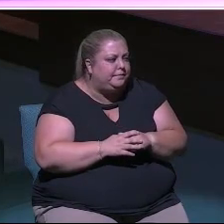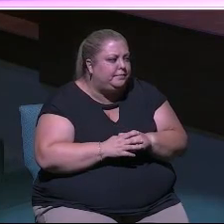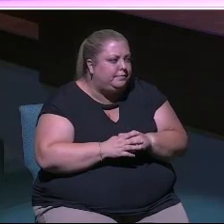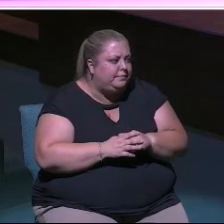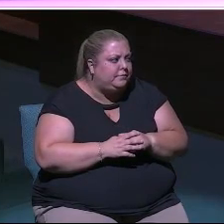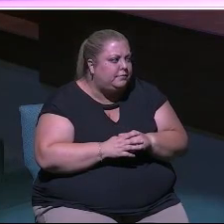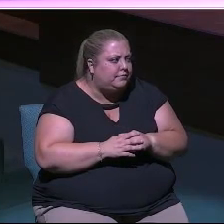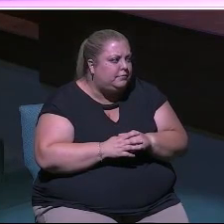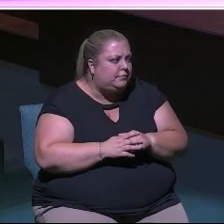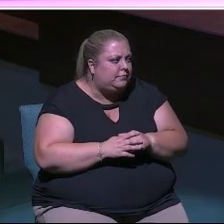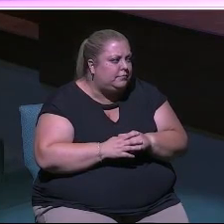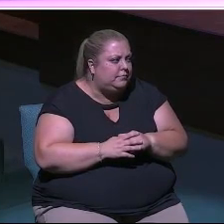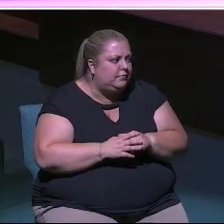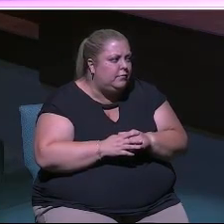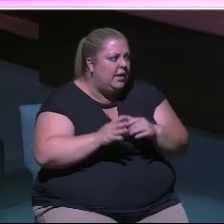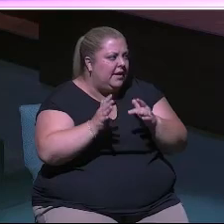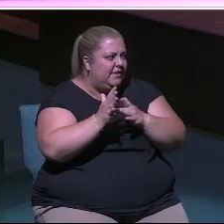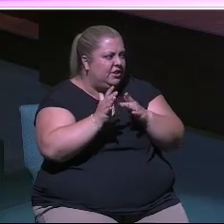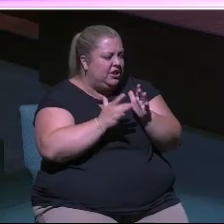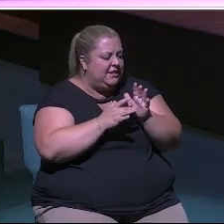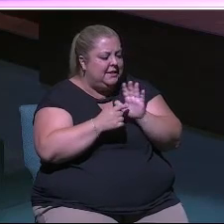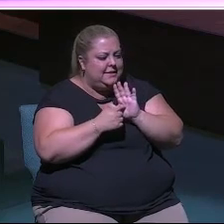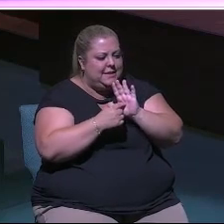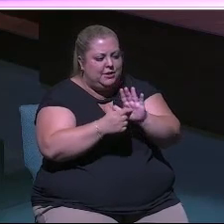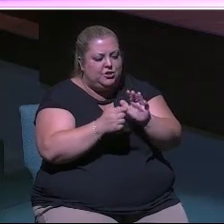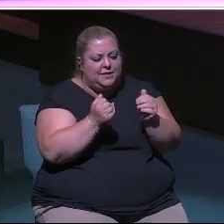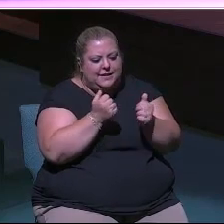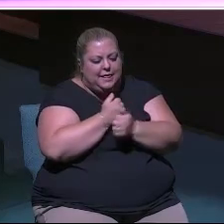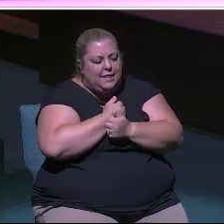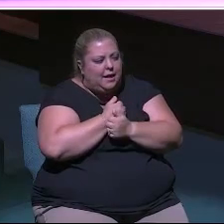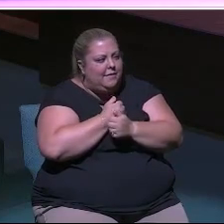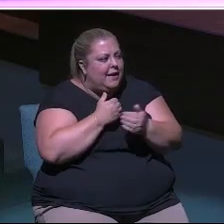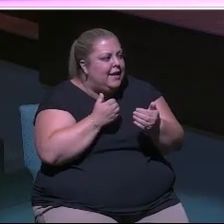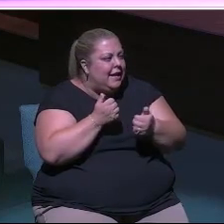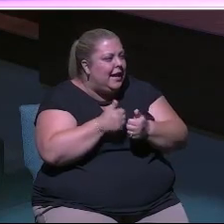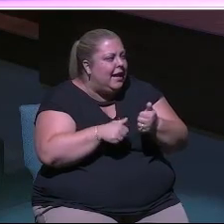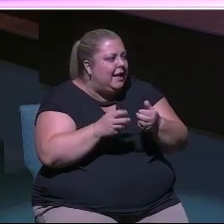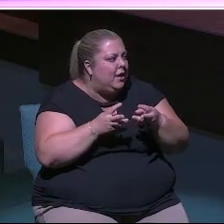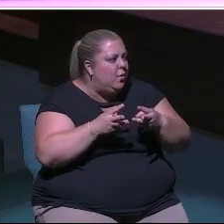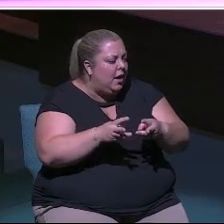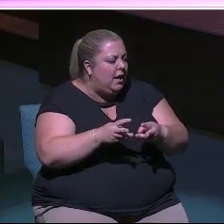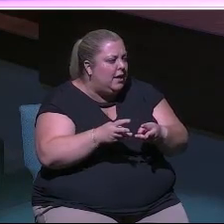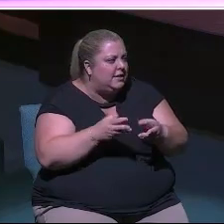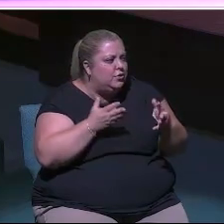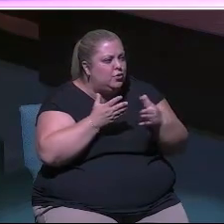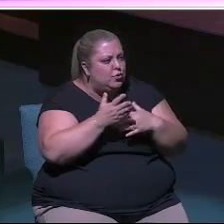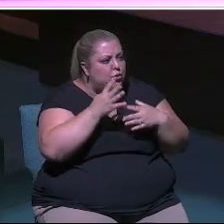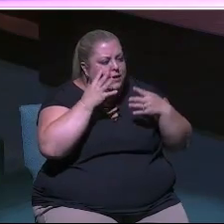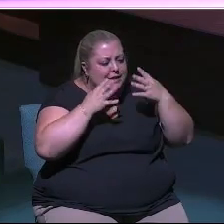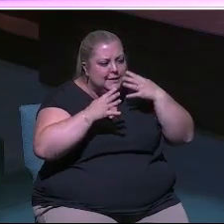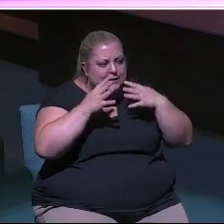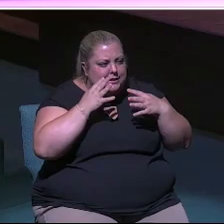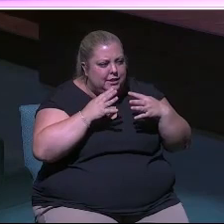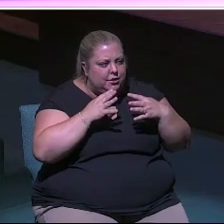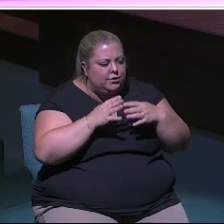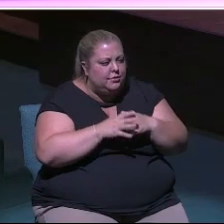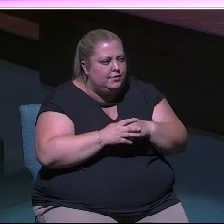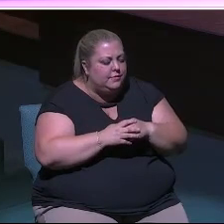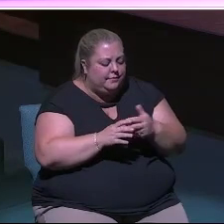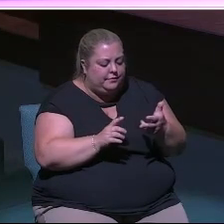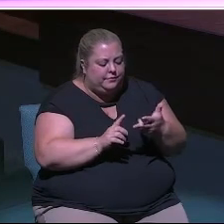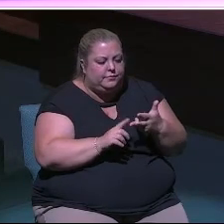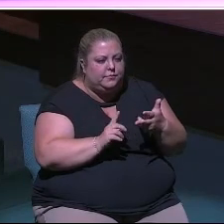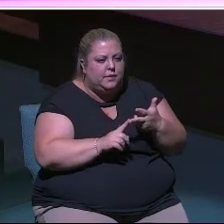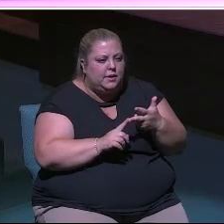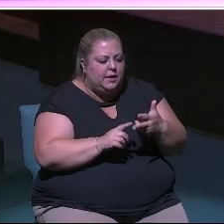Jesus demonstrates his love in any way here, he demonstrates it by his tears. He wept. And let me give you the third thing. He